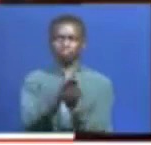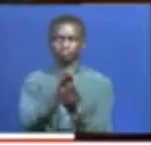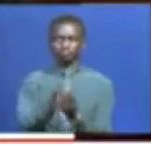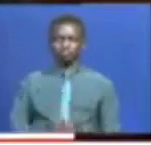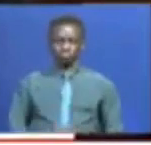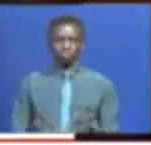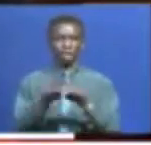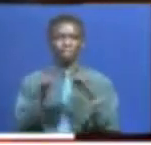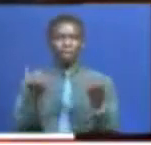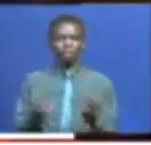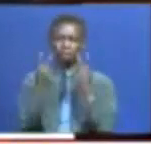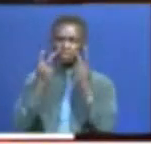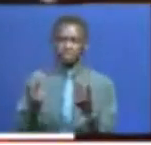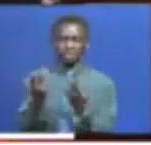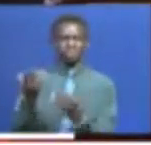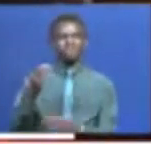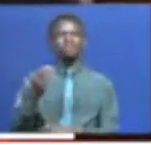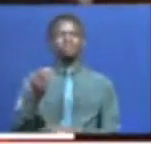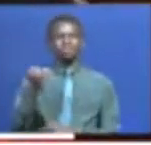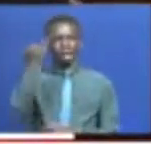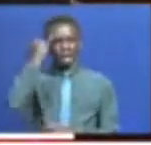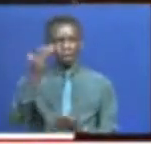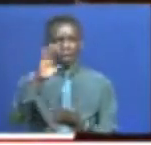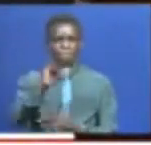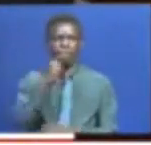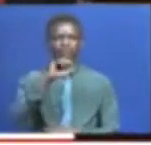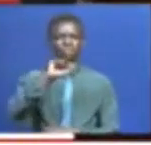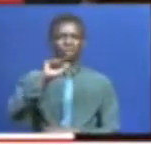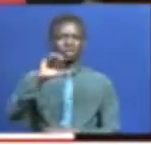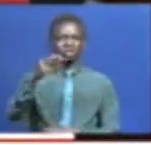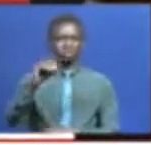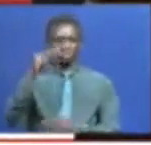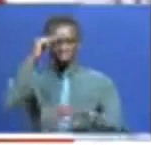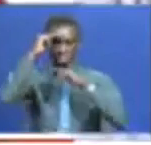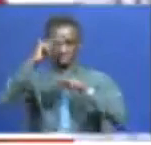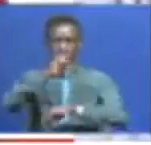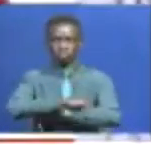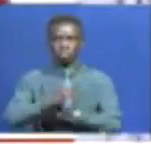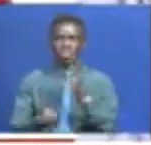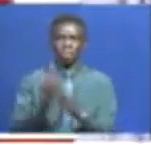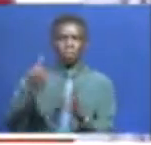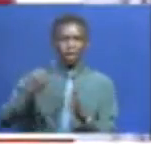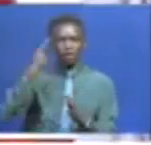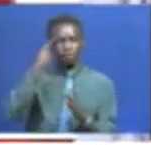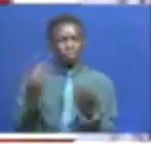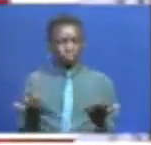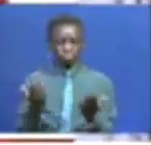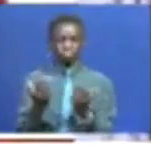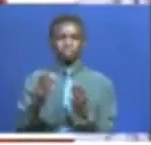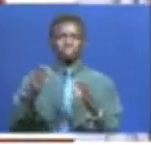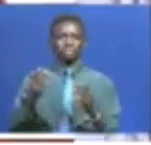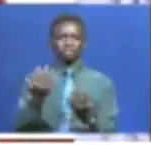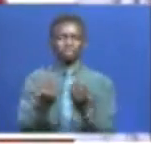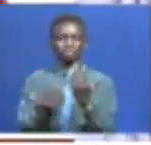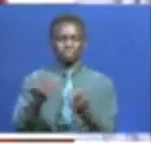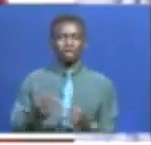the invention by students at Sacho High School is set to reduce time consumed during silage making. Why should we have efficient production of silage?